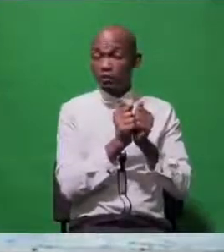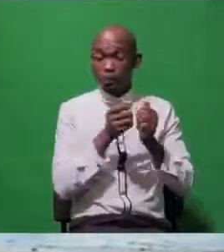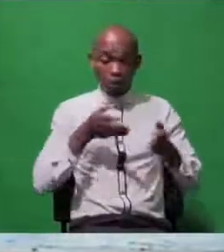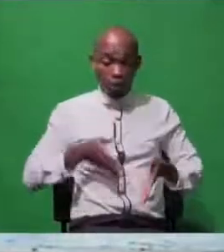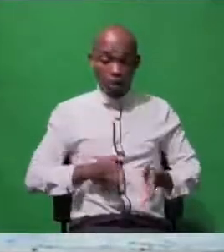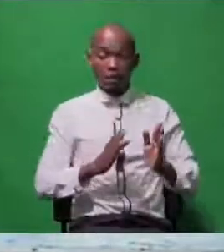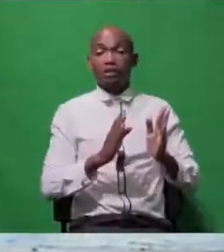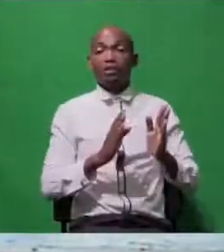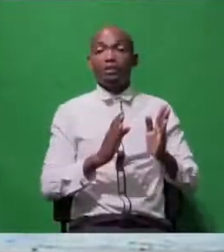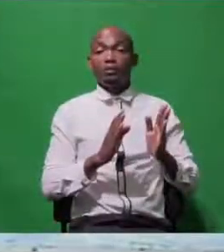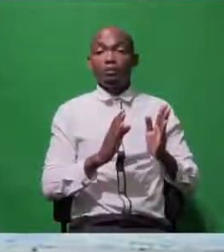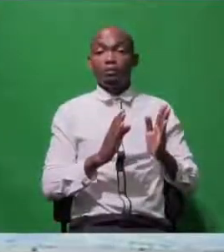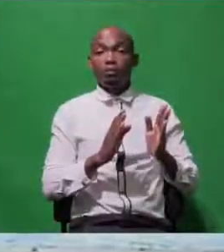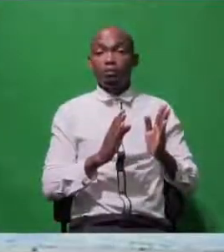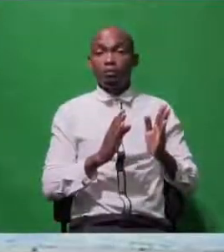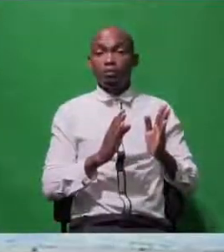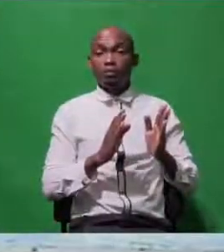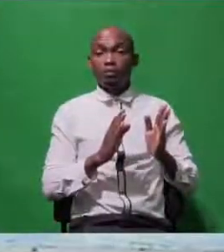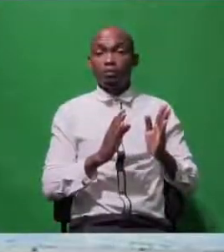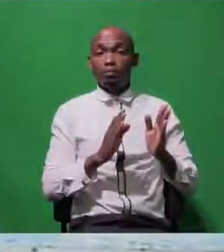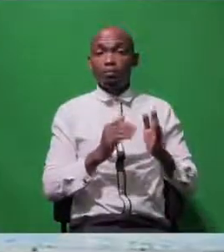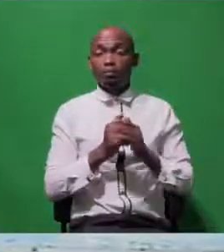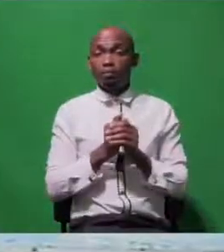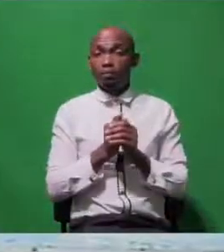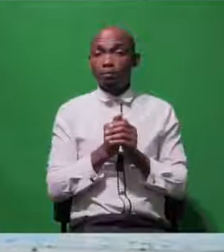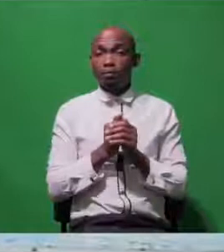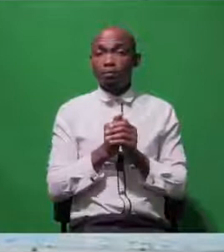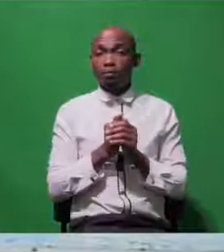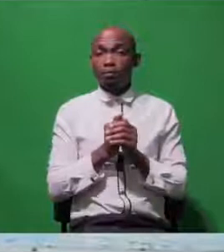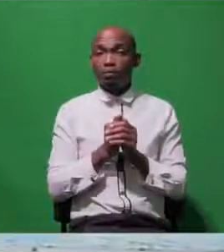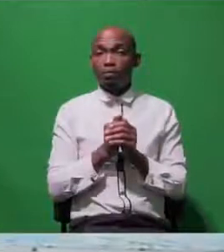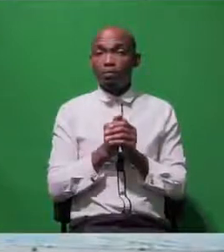production, to facilitate raw materials production.